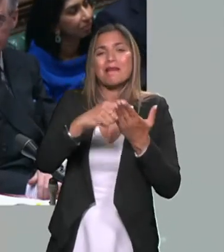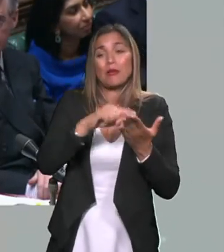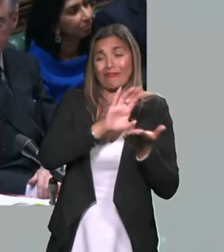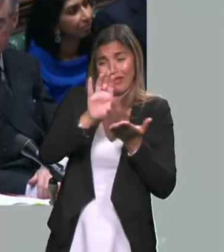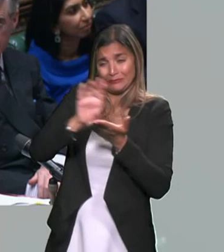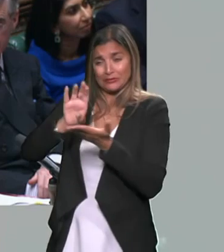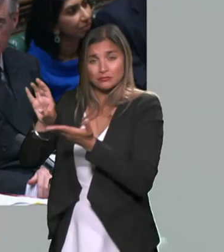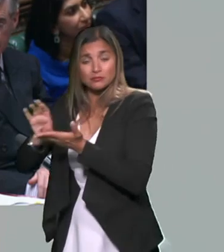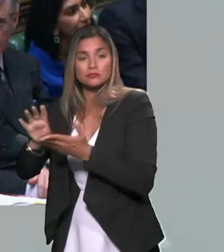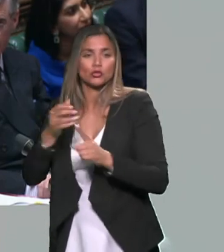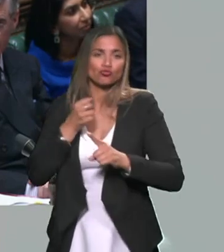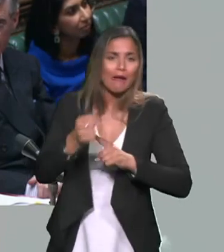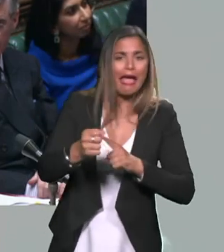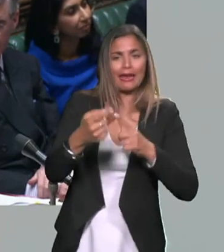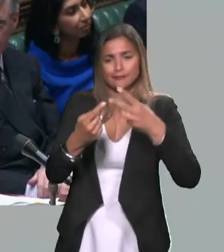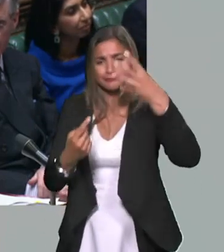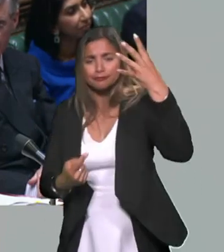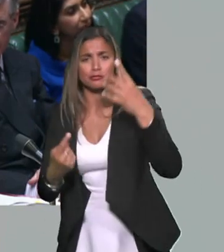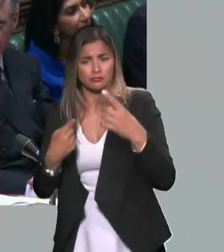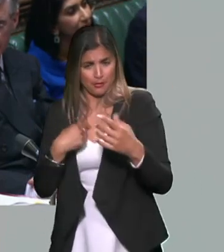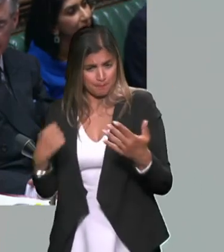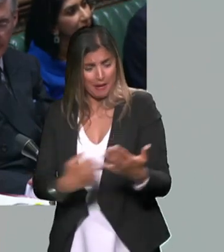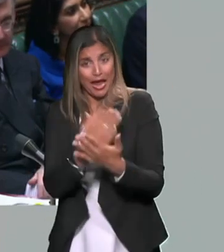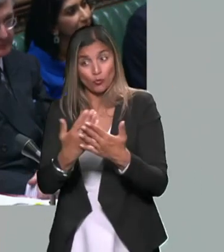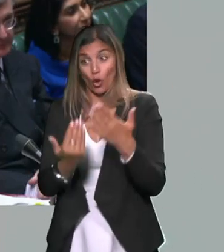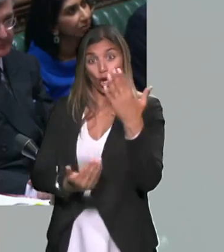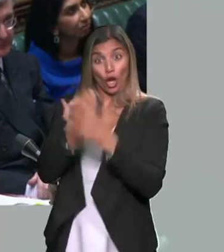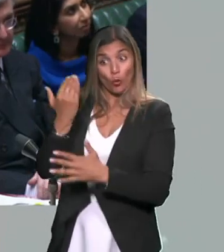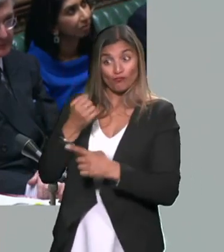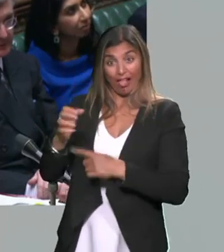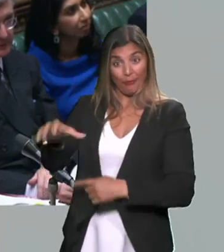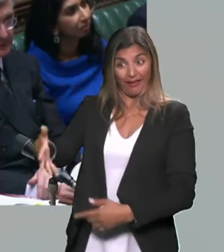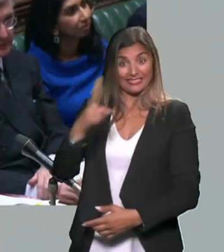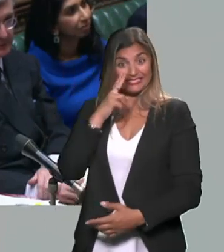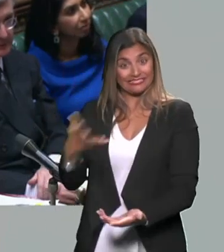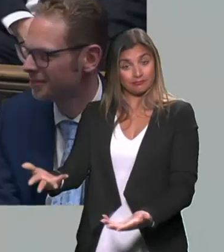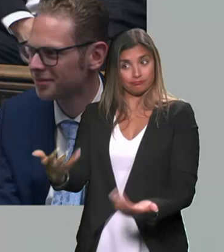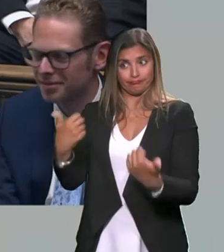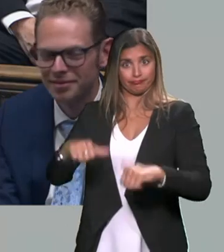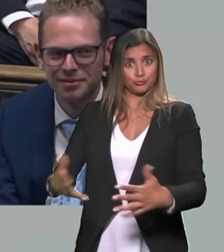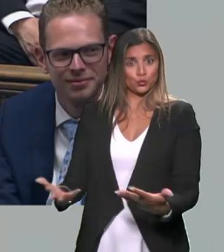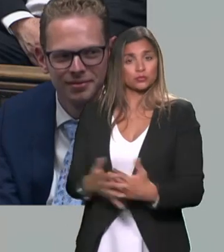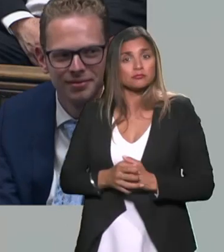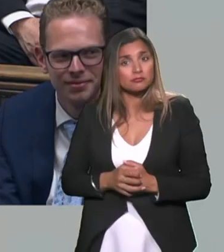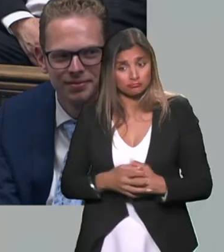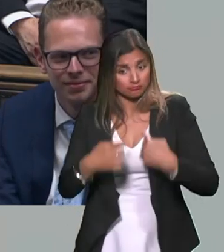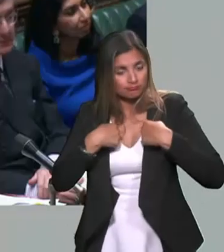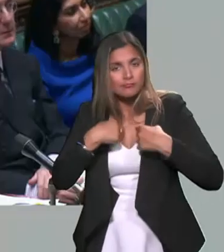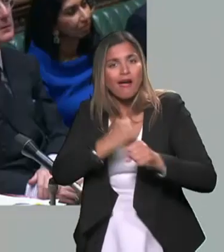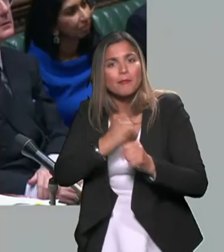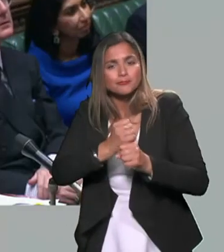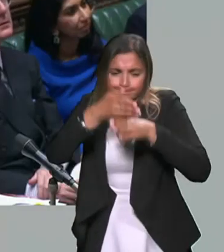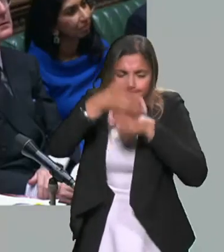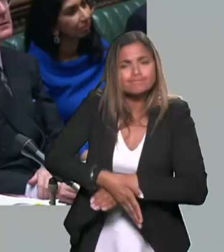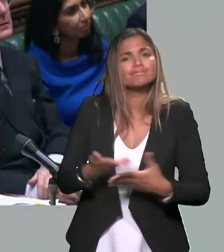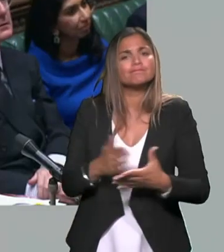infrastructure that we're having got a new railway station in Cheadle, for instance, Mr. Speaker. And I know